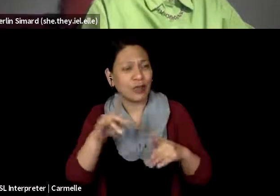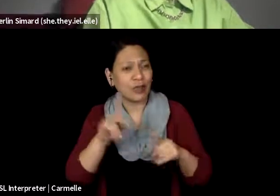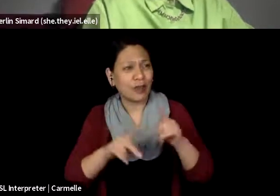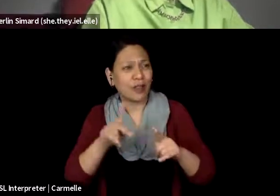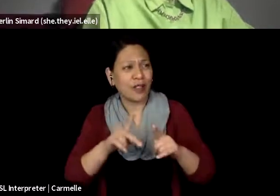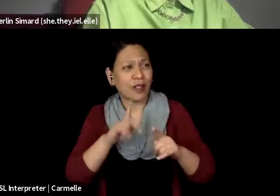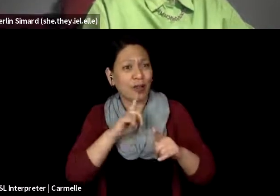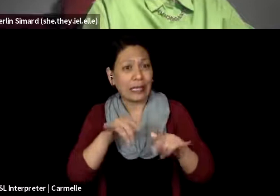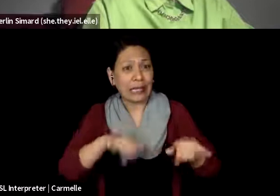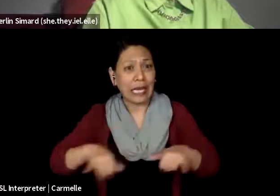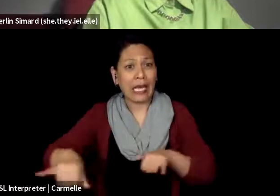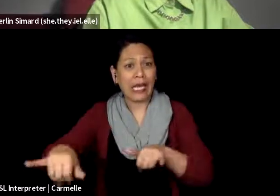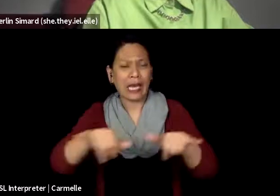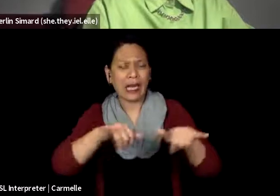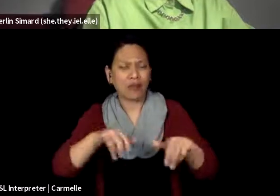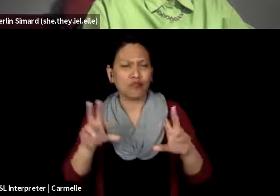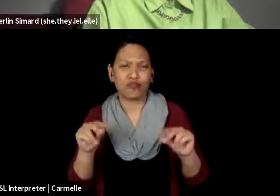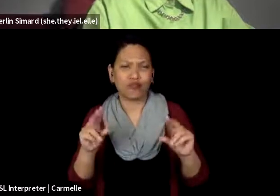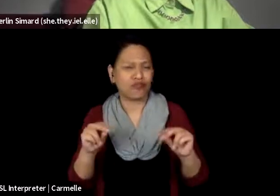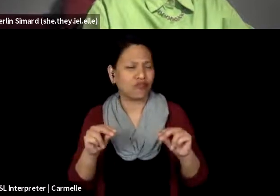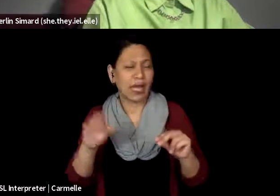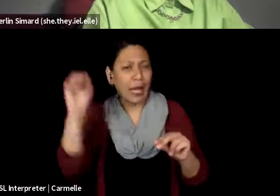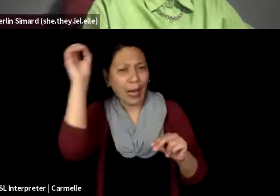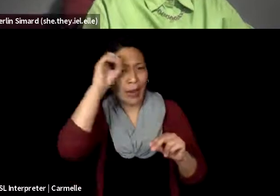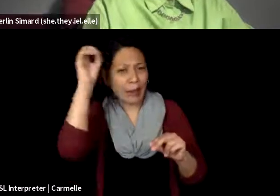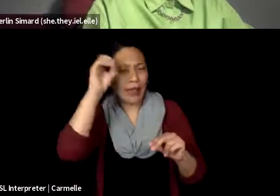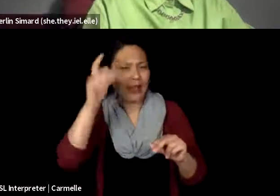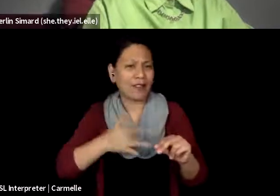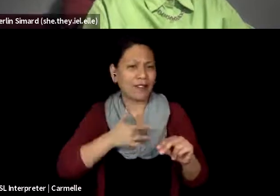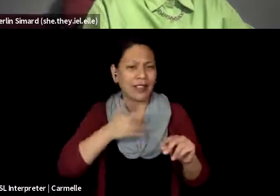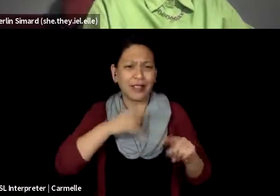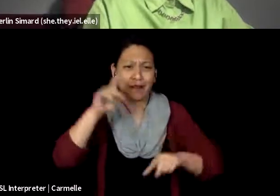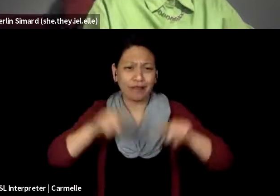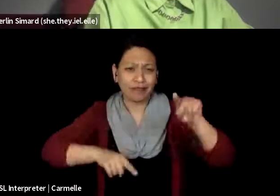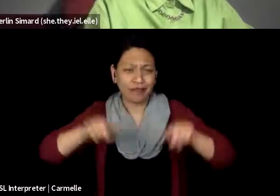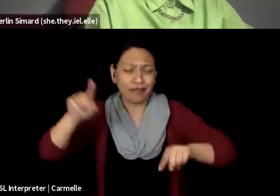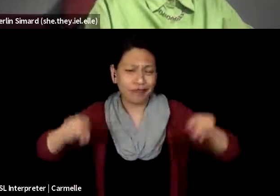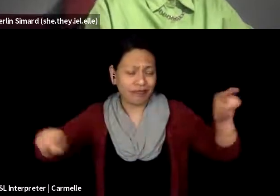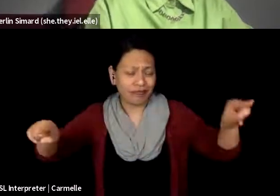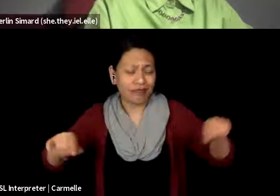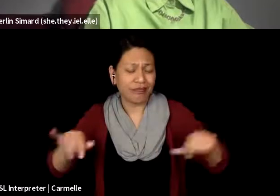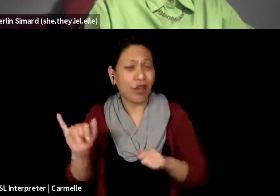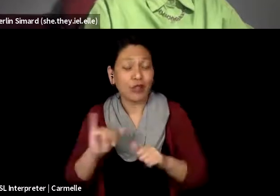different things and have different opinions, and not everybody works the same way.